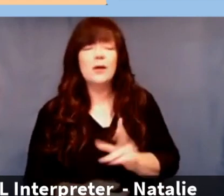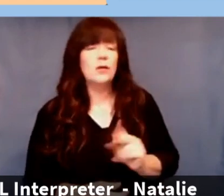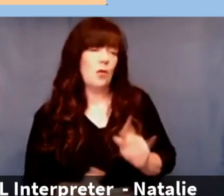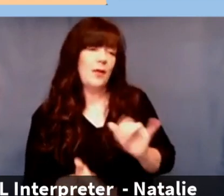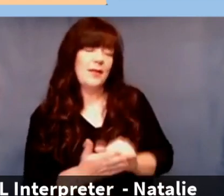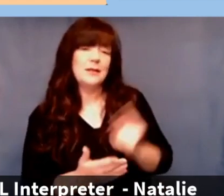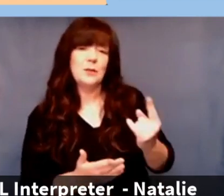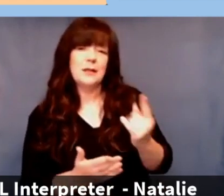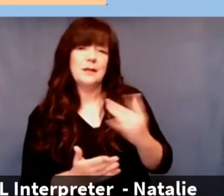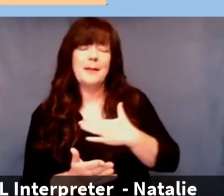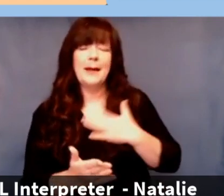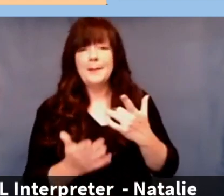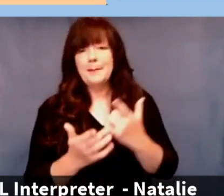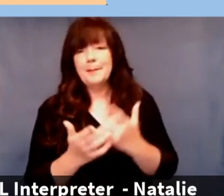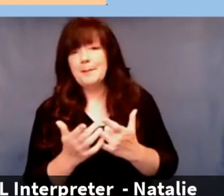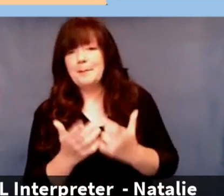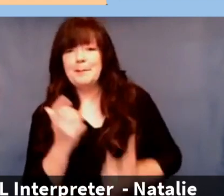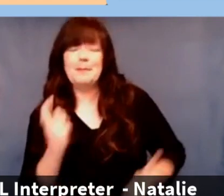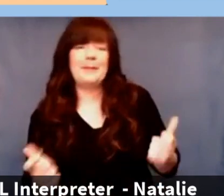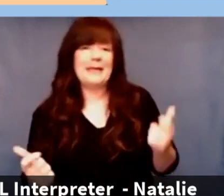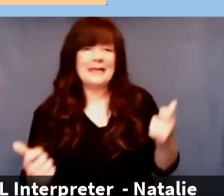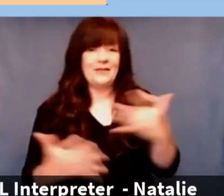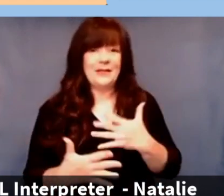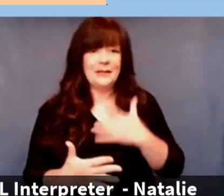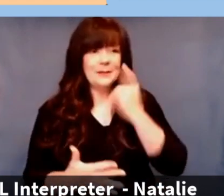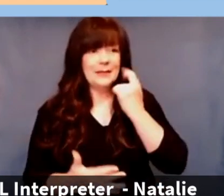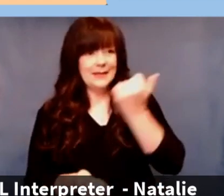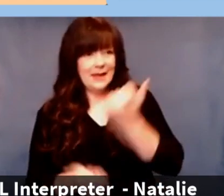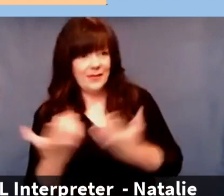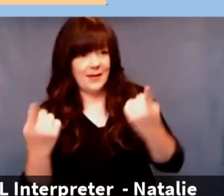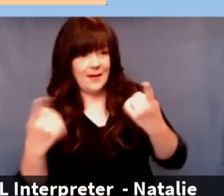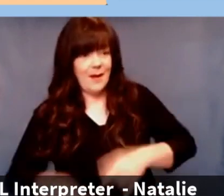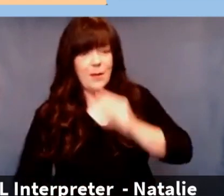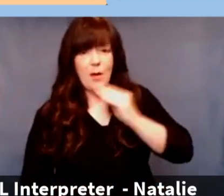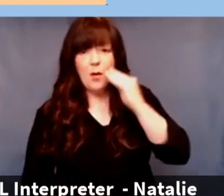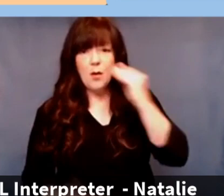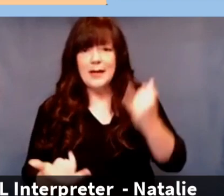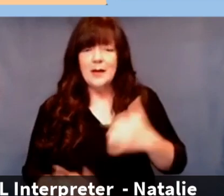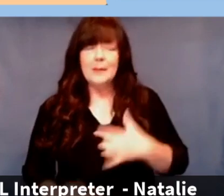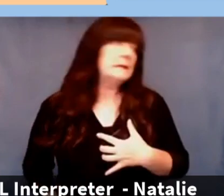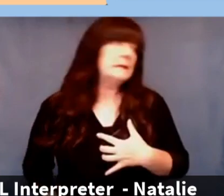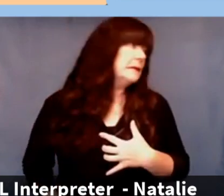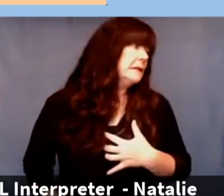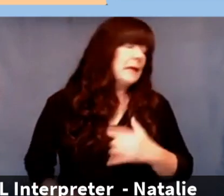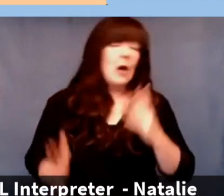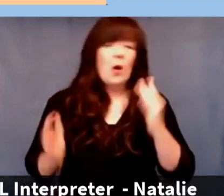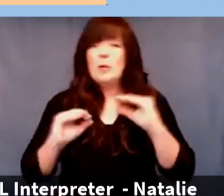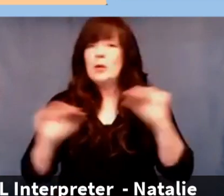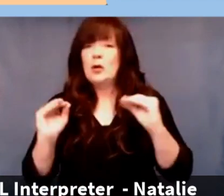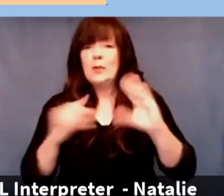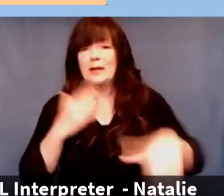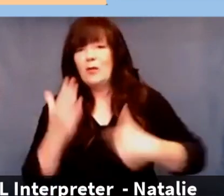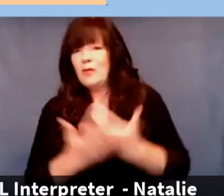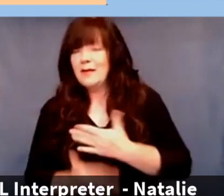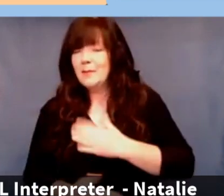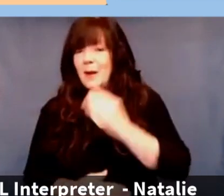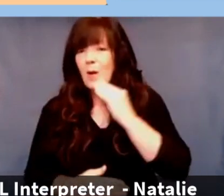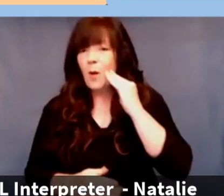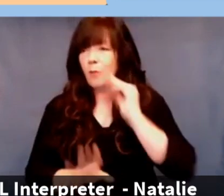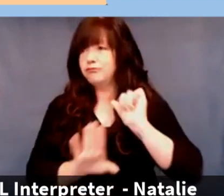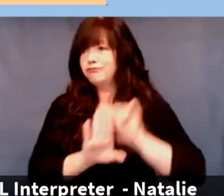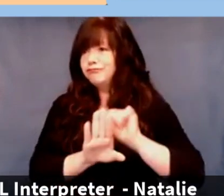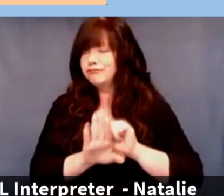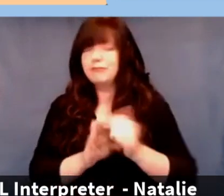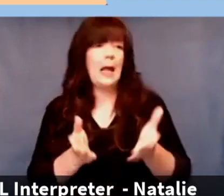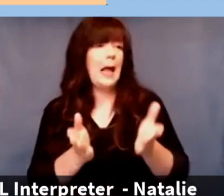one of my biggest fears, like, because everything's at home now, and I was like, I hope no one comes to my door. I hope no one asks for